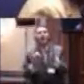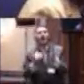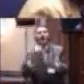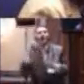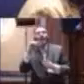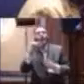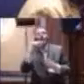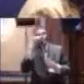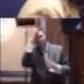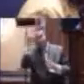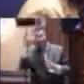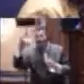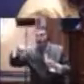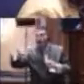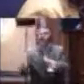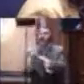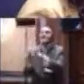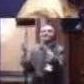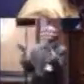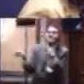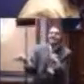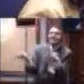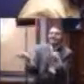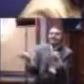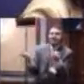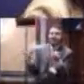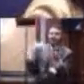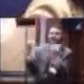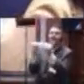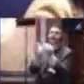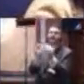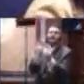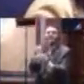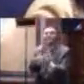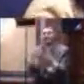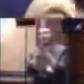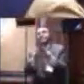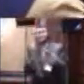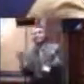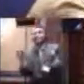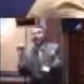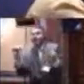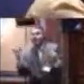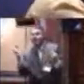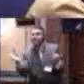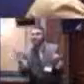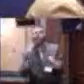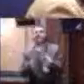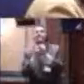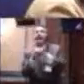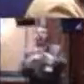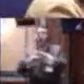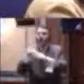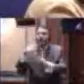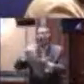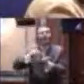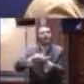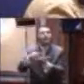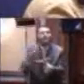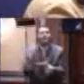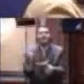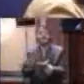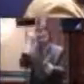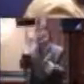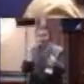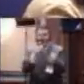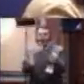the instance of transition, especially if laws have not been changed. I mean, there was very clearly a process to